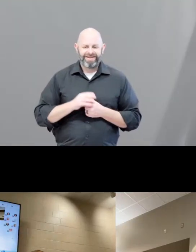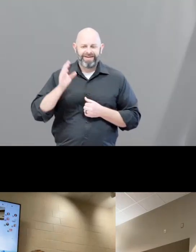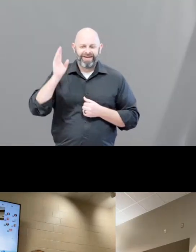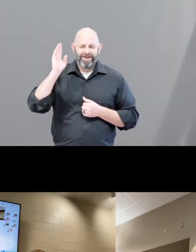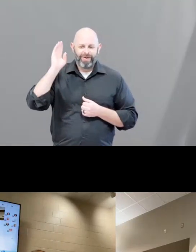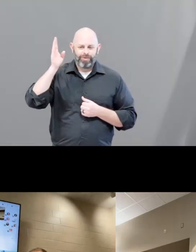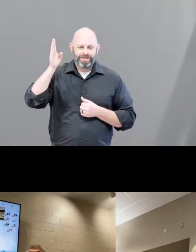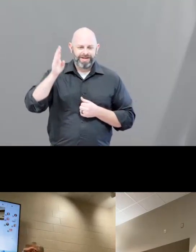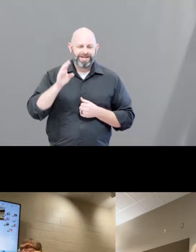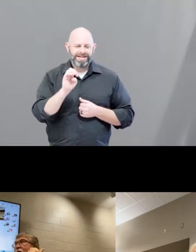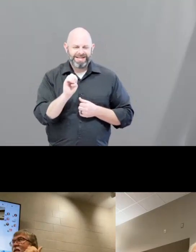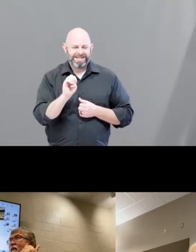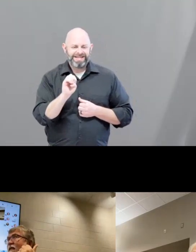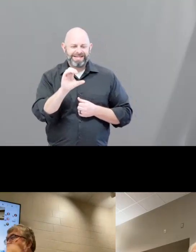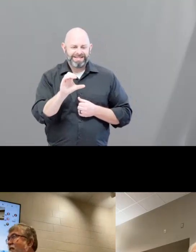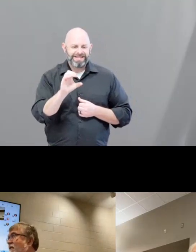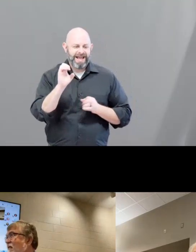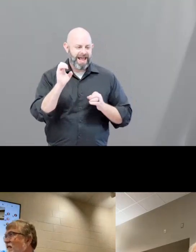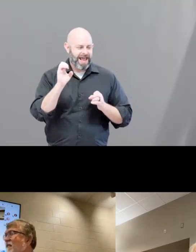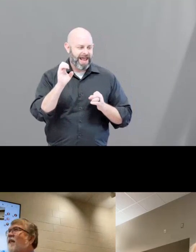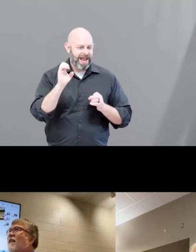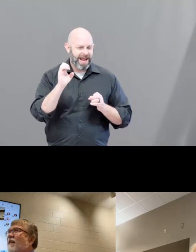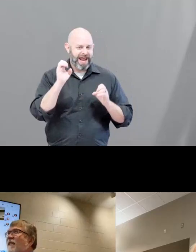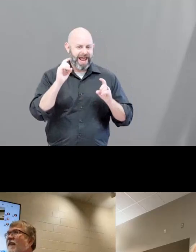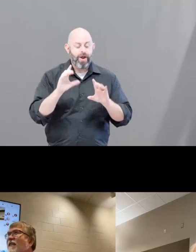Ed symposium